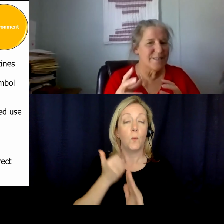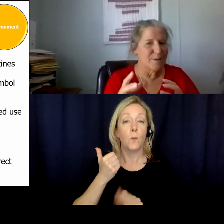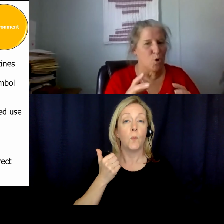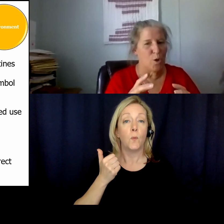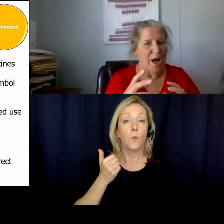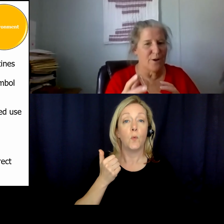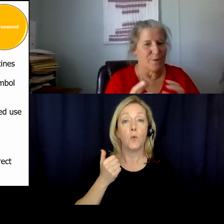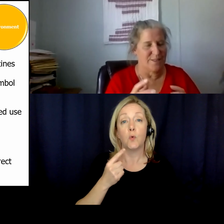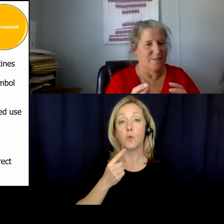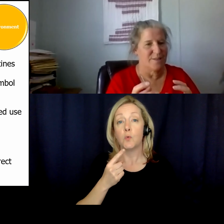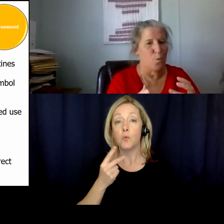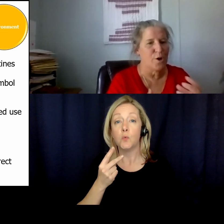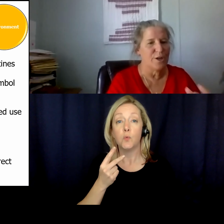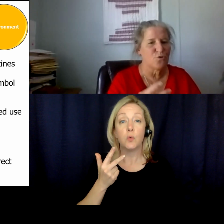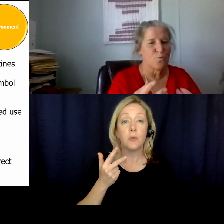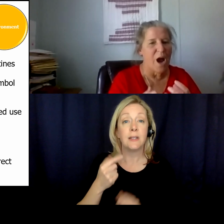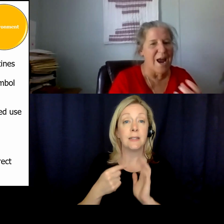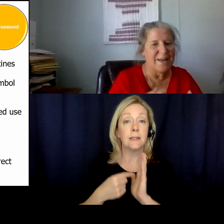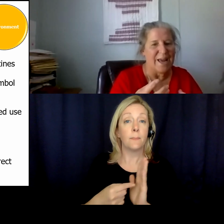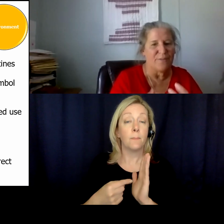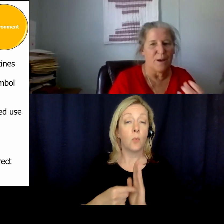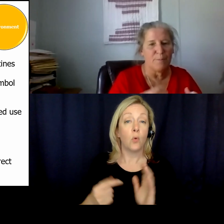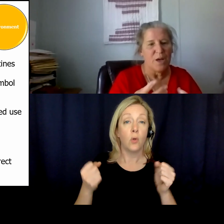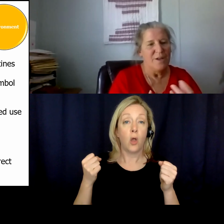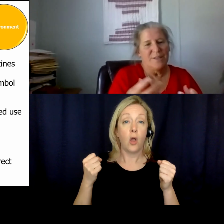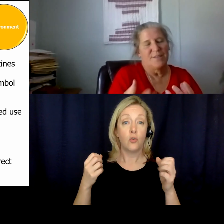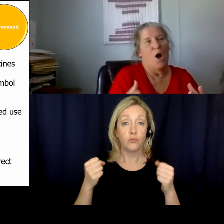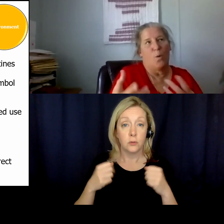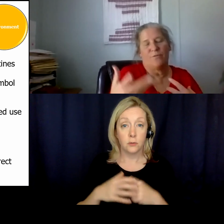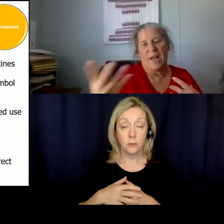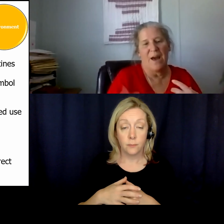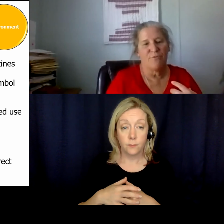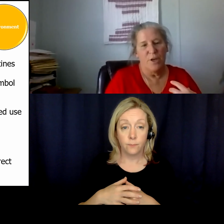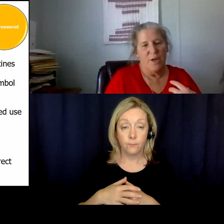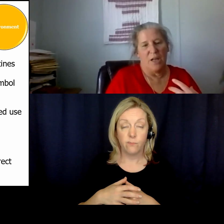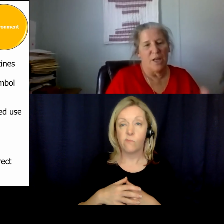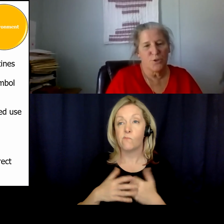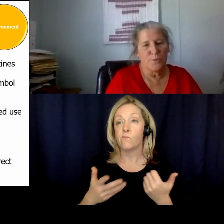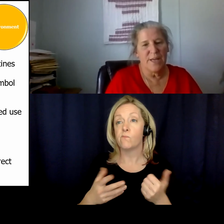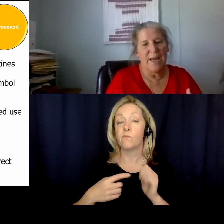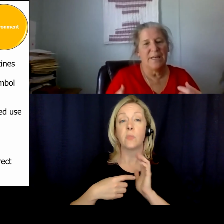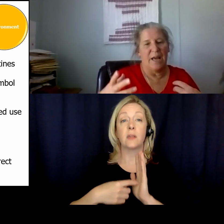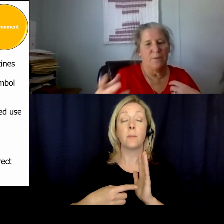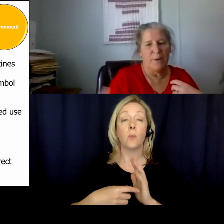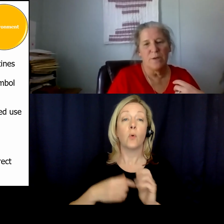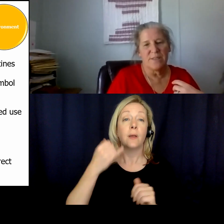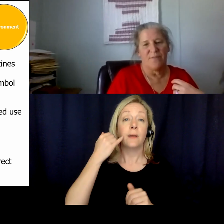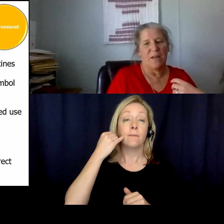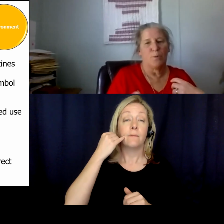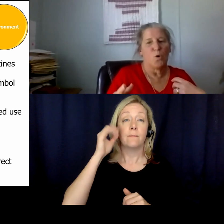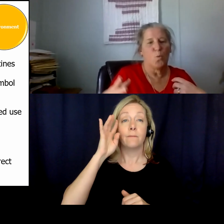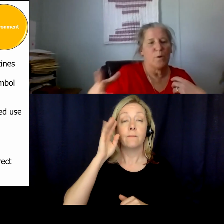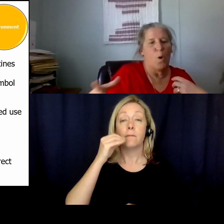3 symbol utterances. So we're going to try to get them. So if they have a lunch routine and the milk